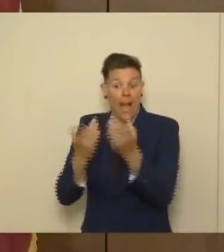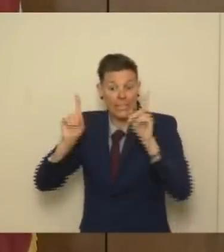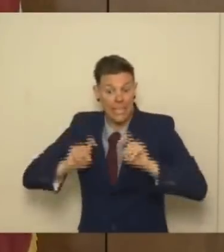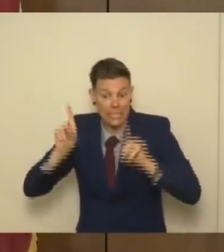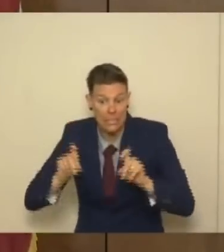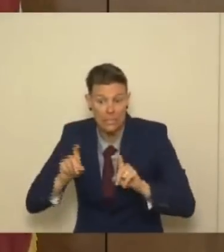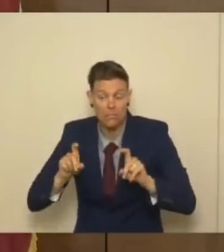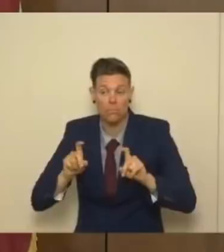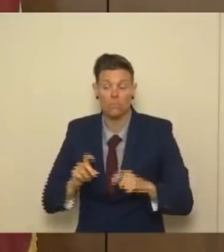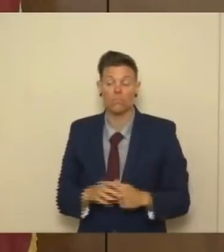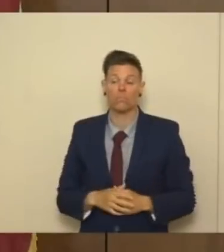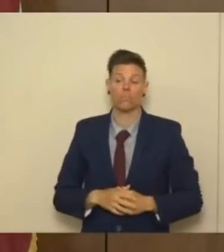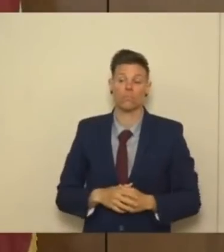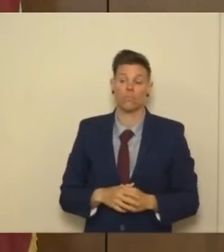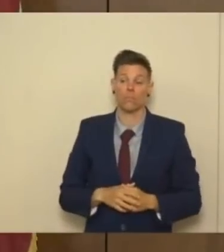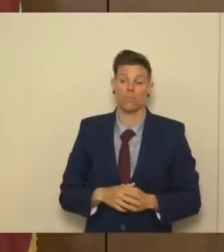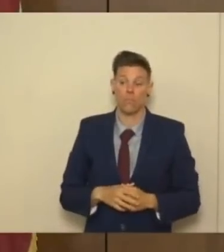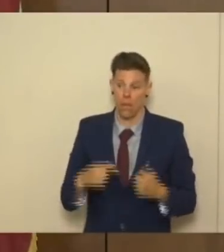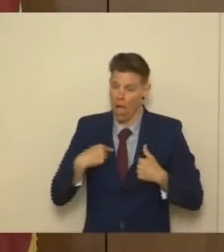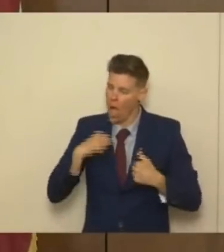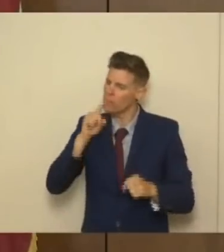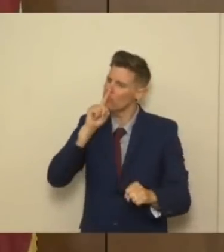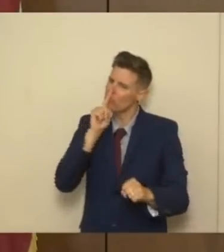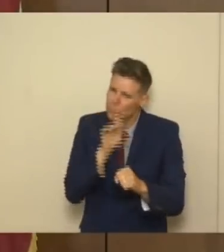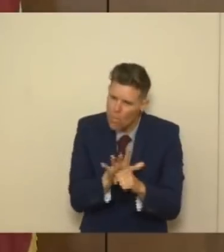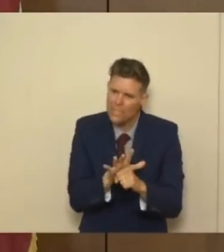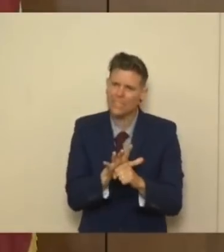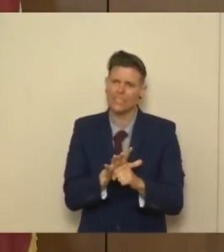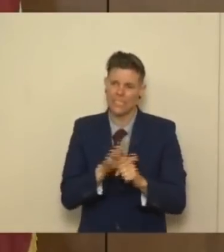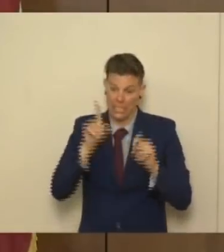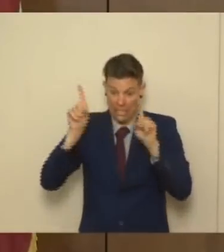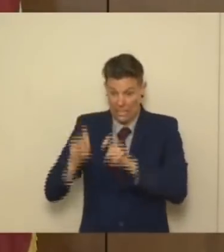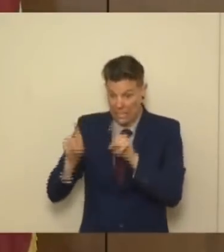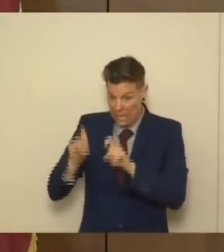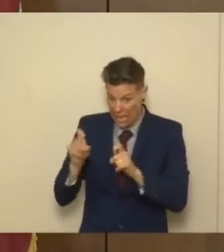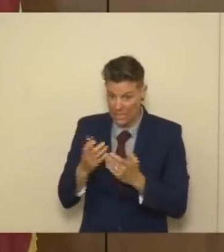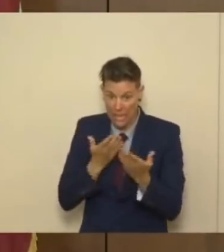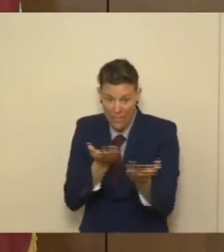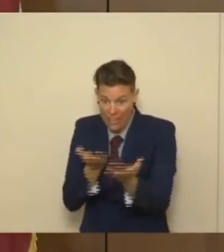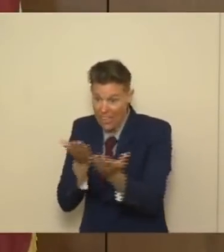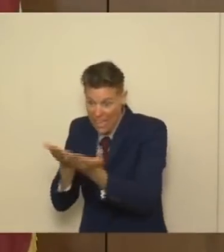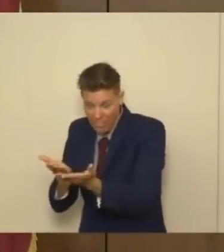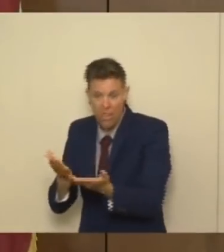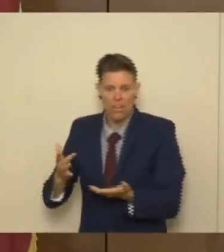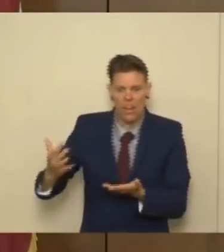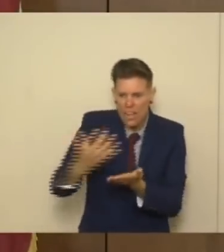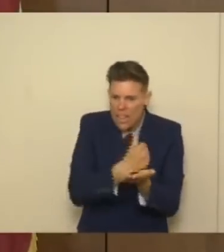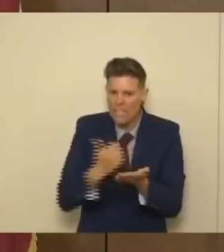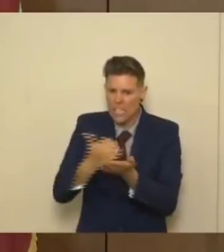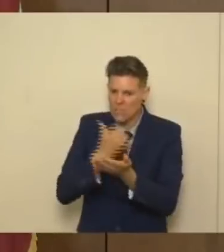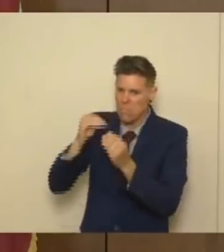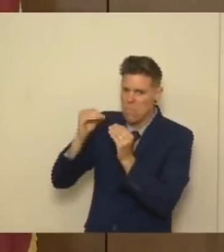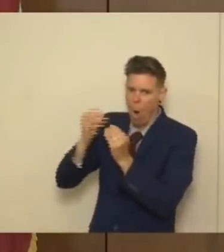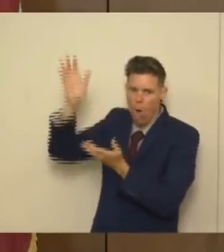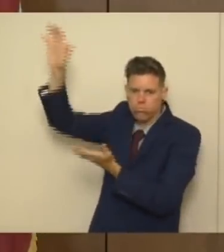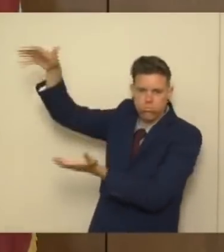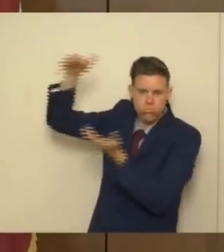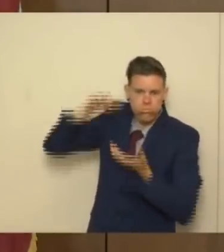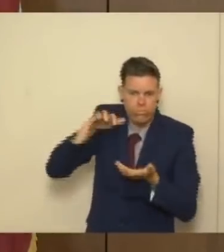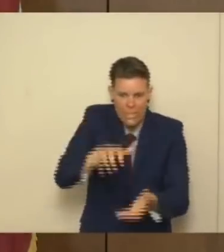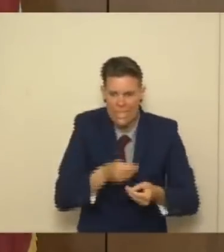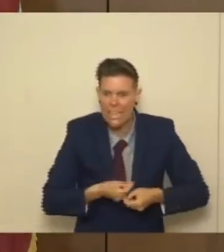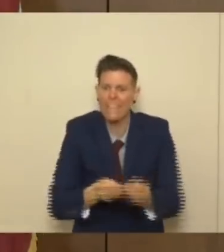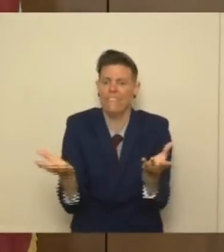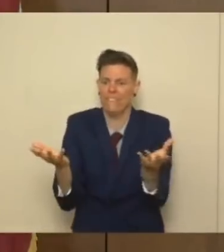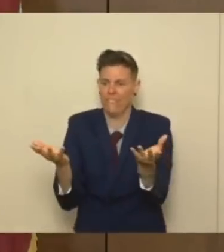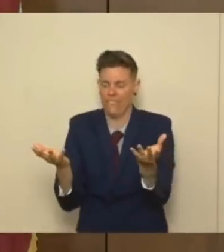testing supplies in the state. We've done that. What else is in our control, right, is the contact tracing. We